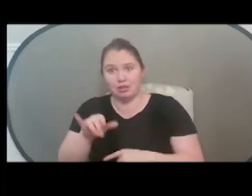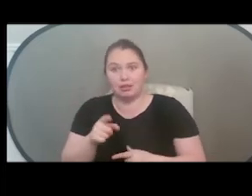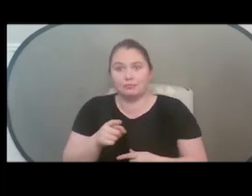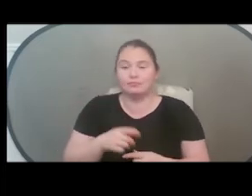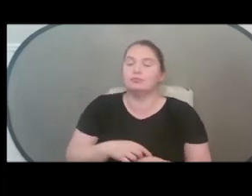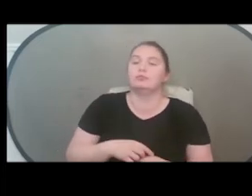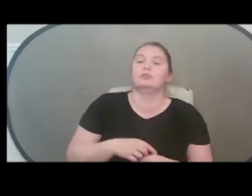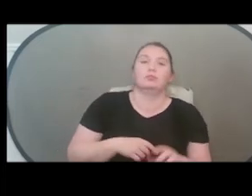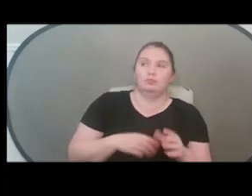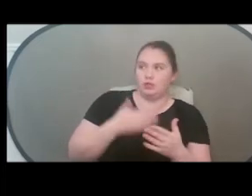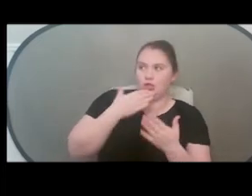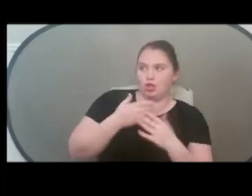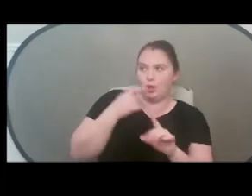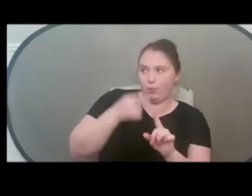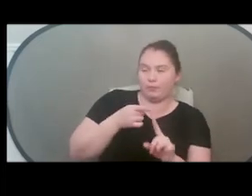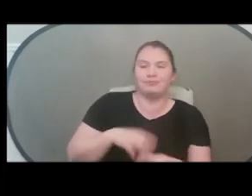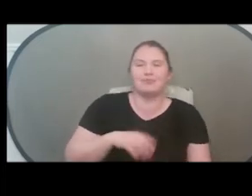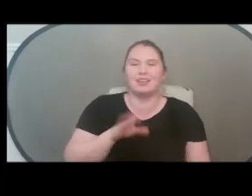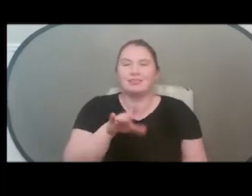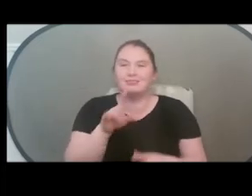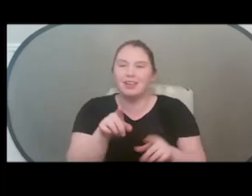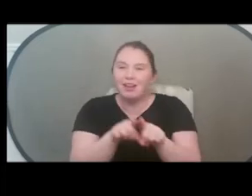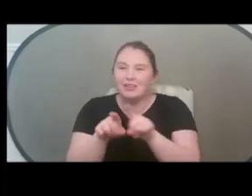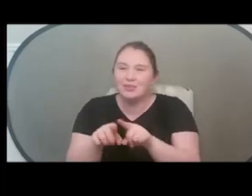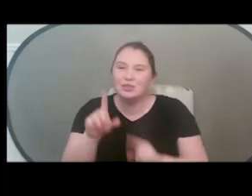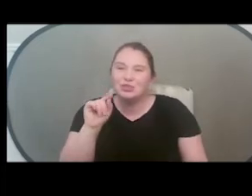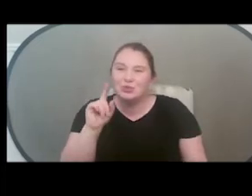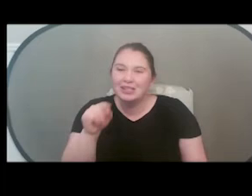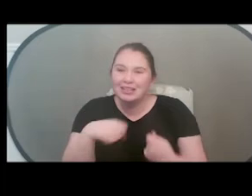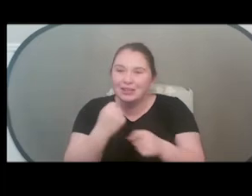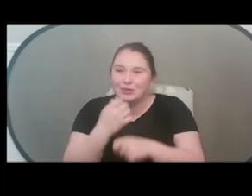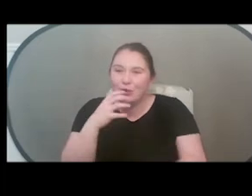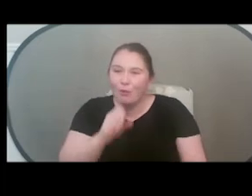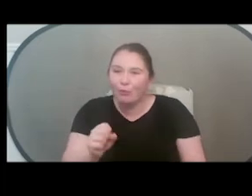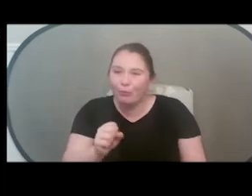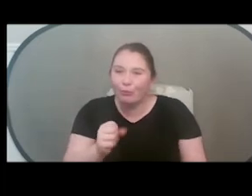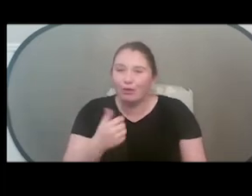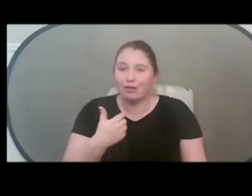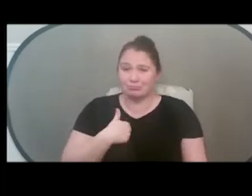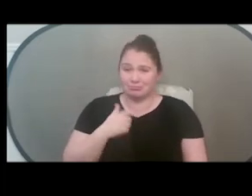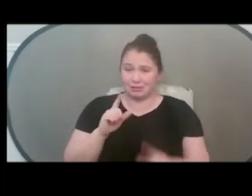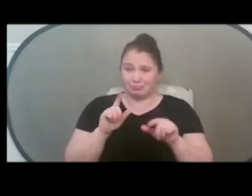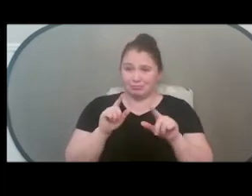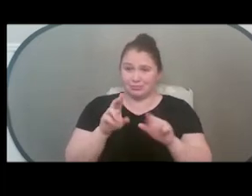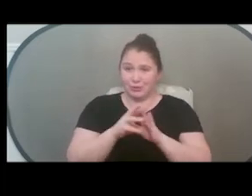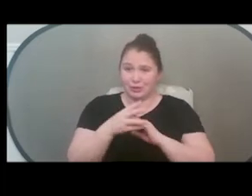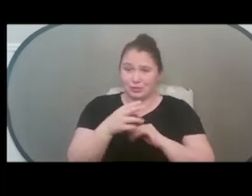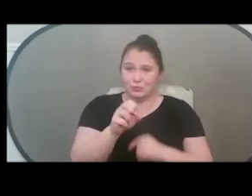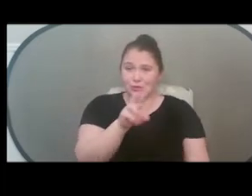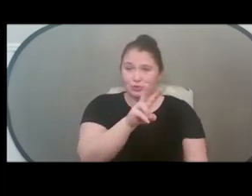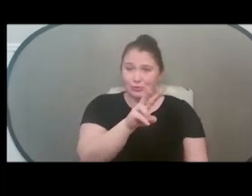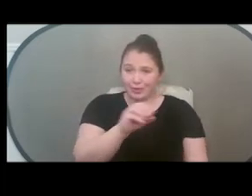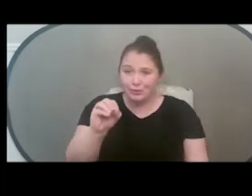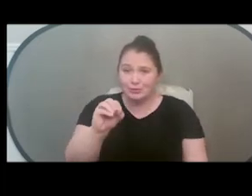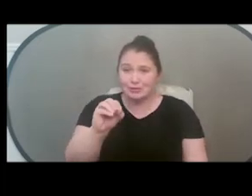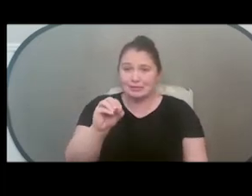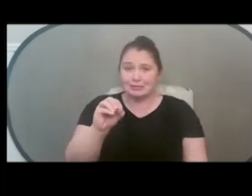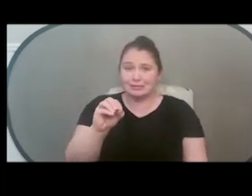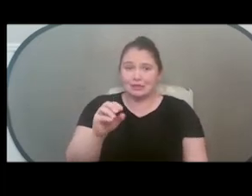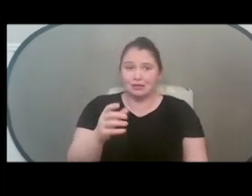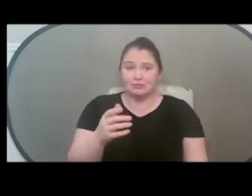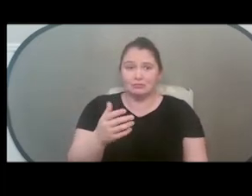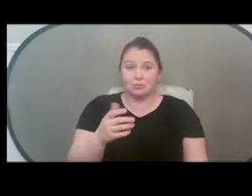also, it's 20 years old, because when I came to Waco High in 2000 with Molly, that's when we